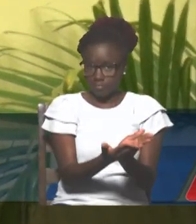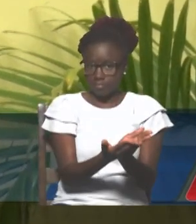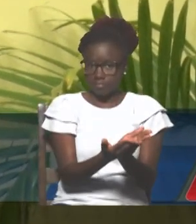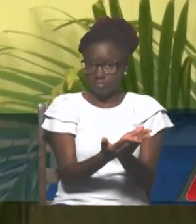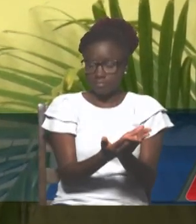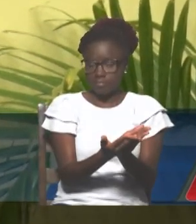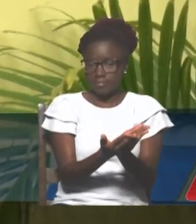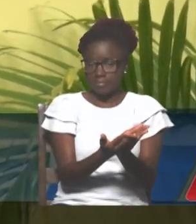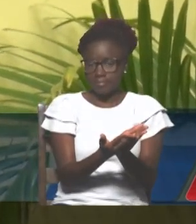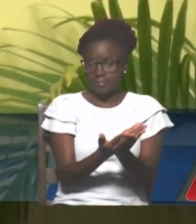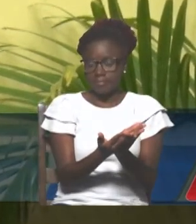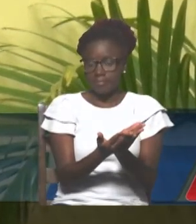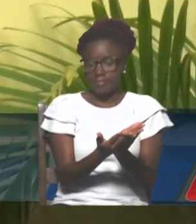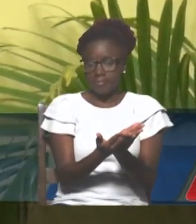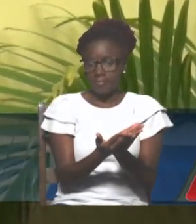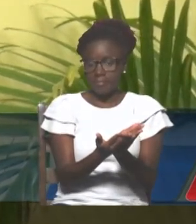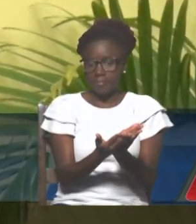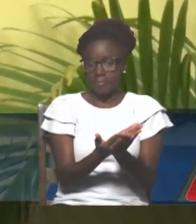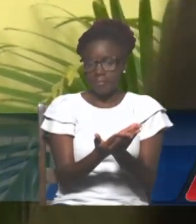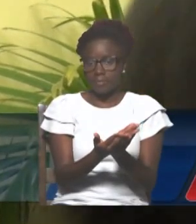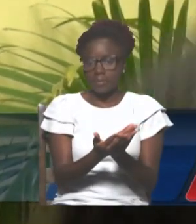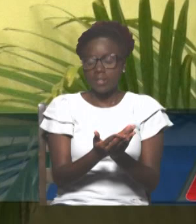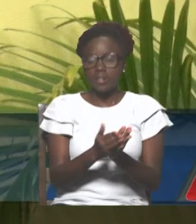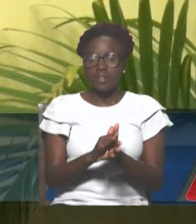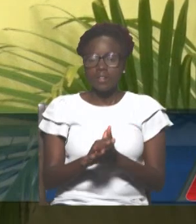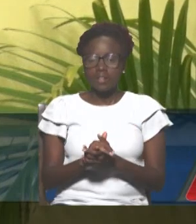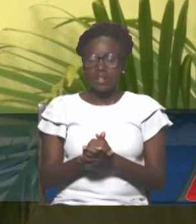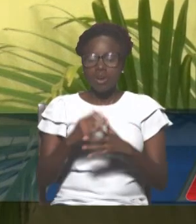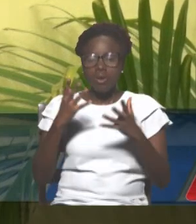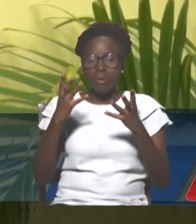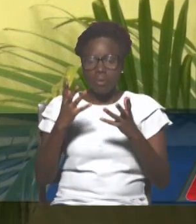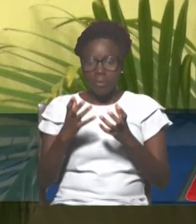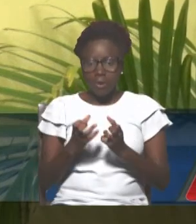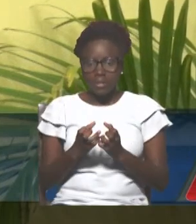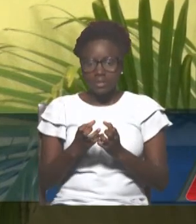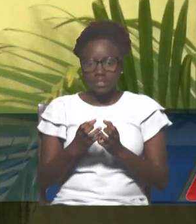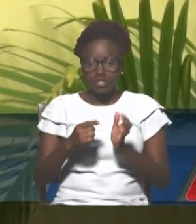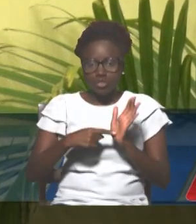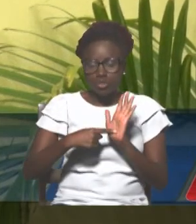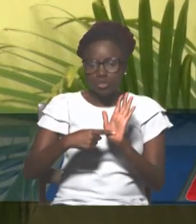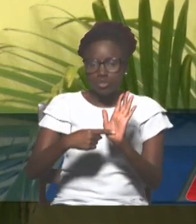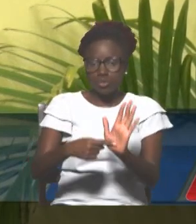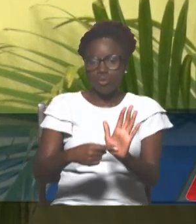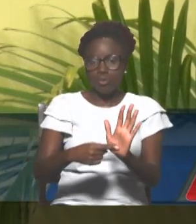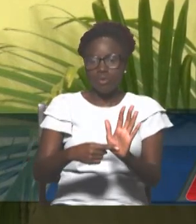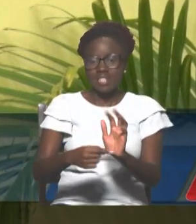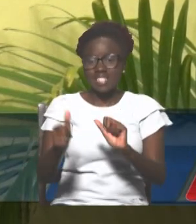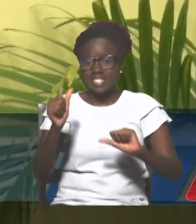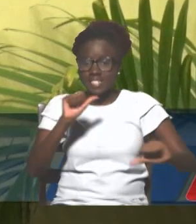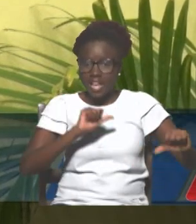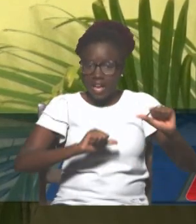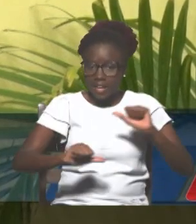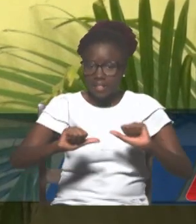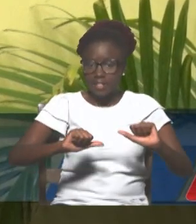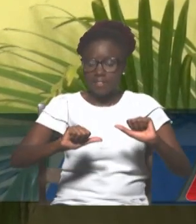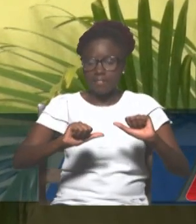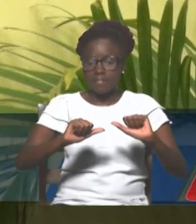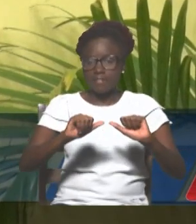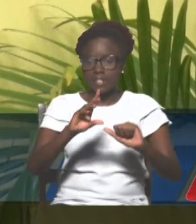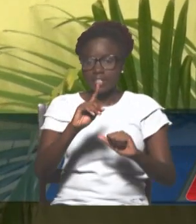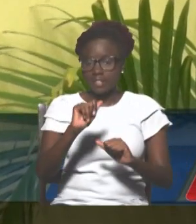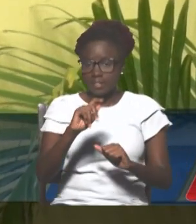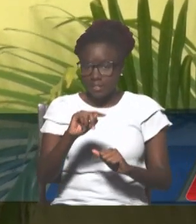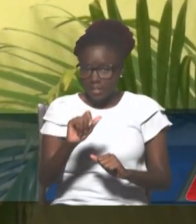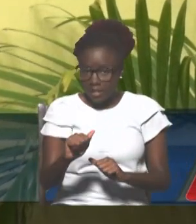journal's enduring mission to bridge scientific discovery with global